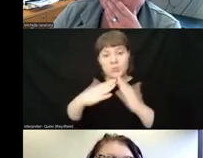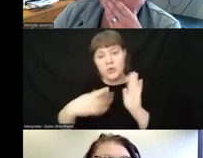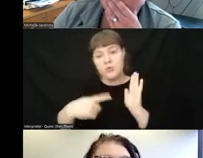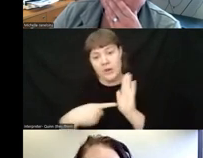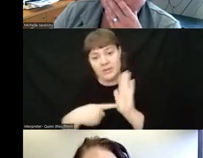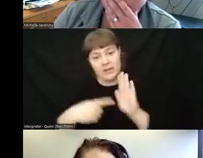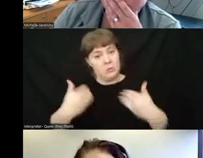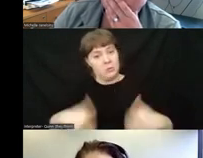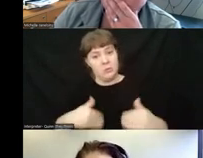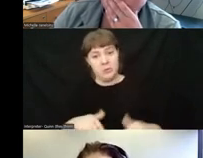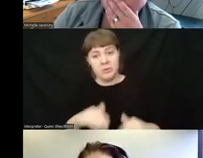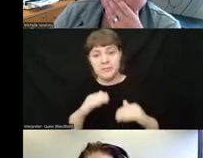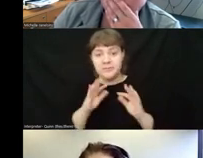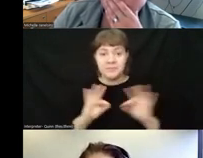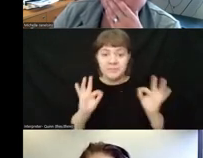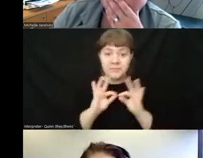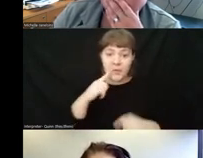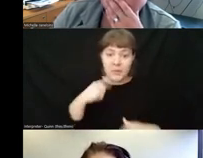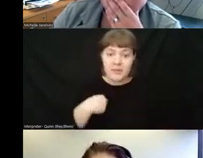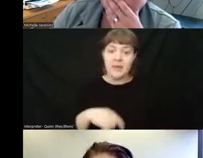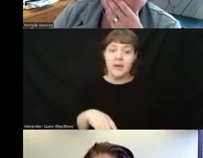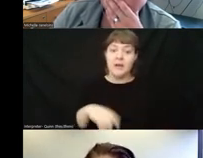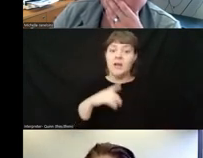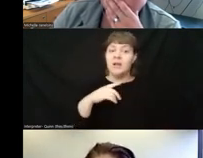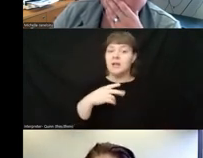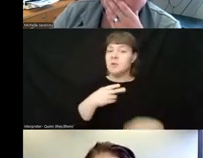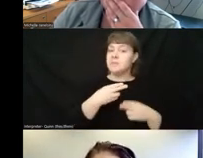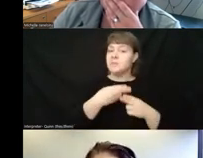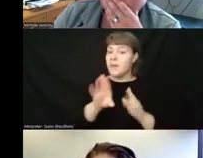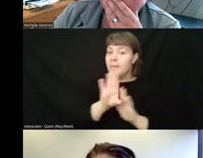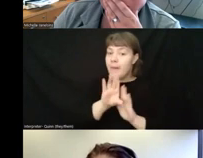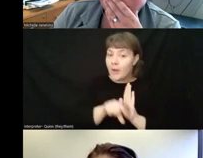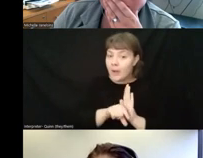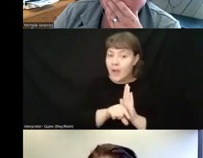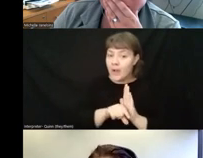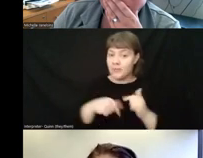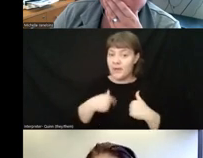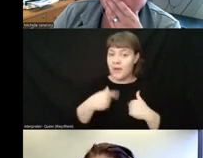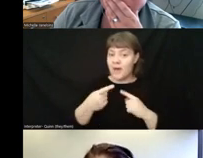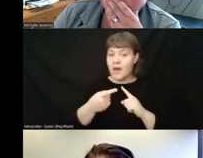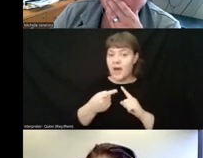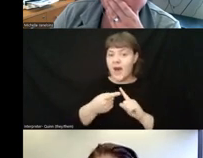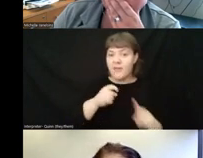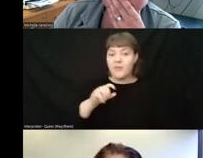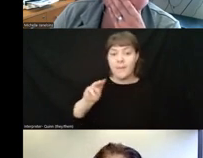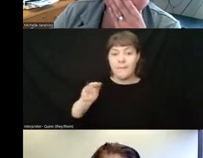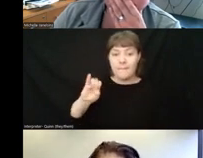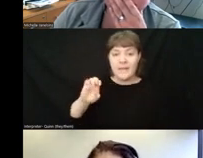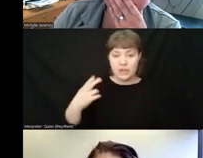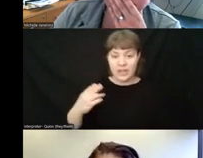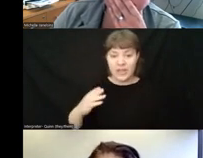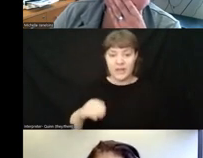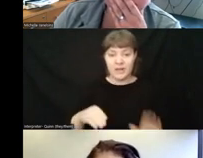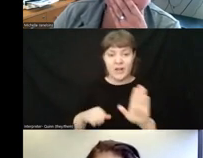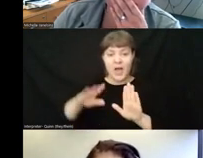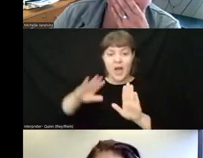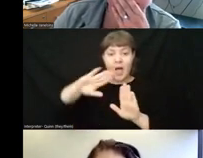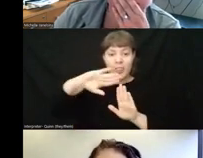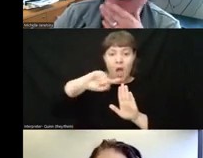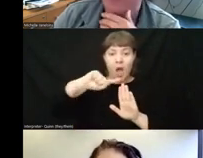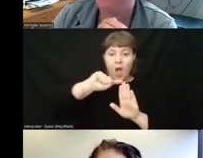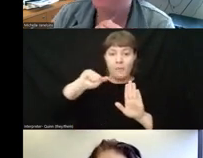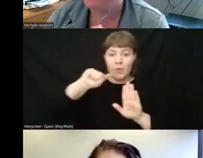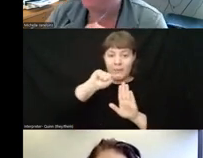representation. Just to give you a quick background, I am from the Upper Peninsula of Michigan. It's like the middle of